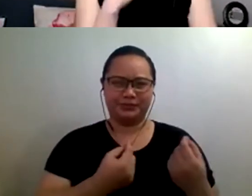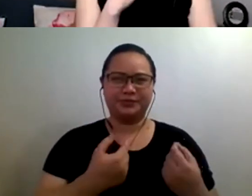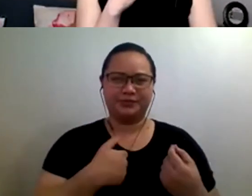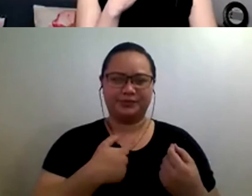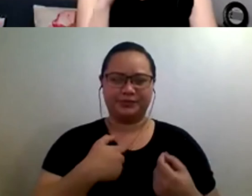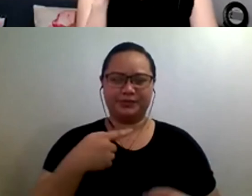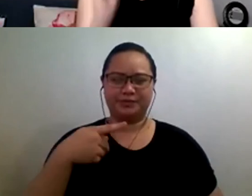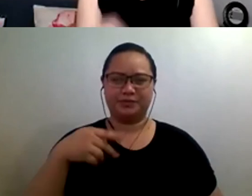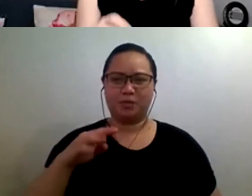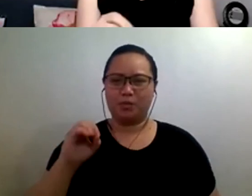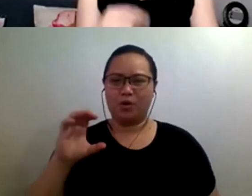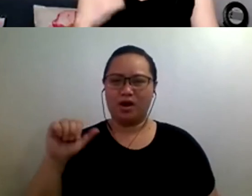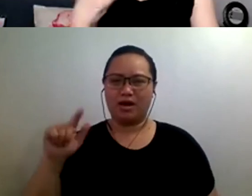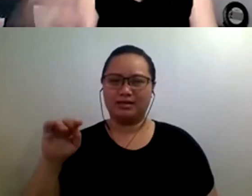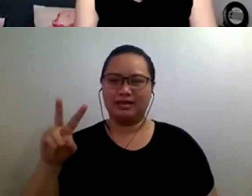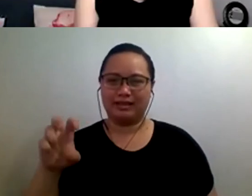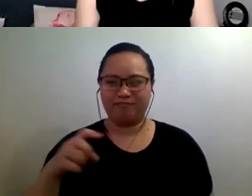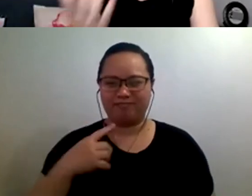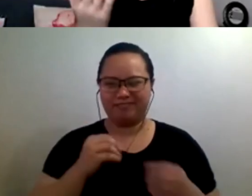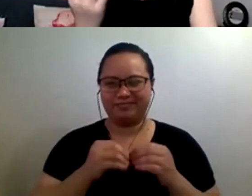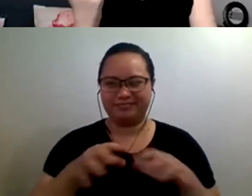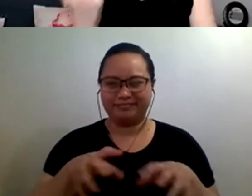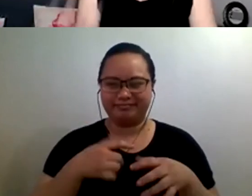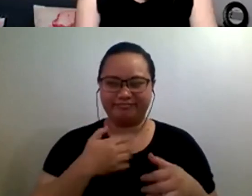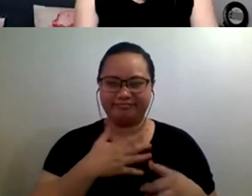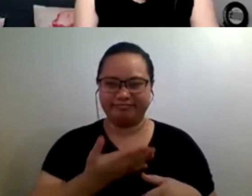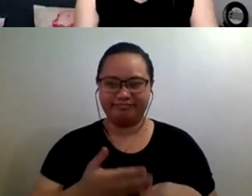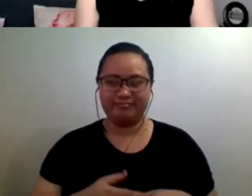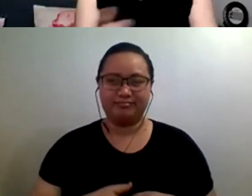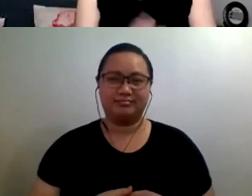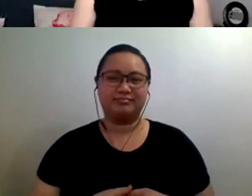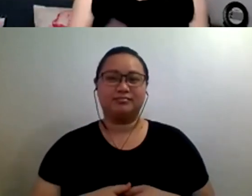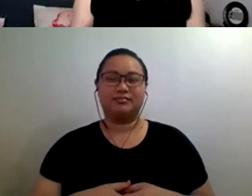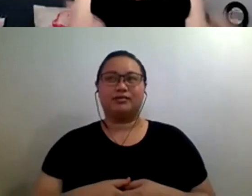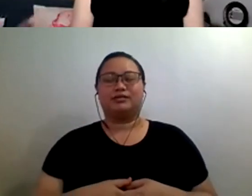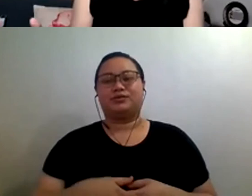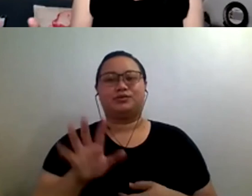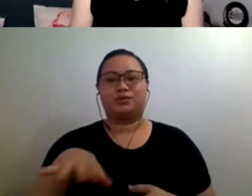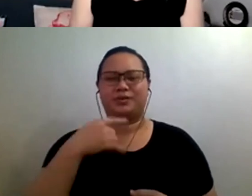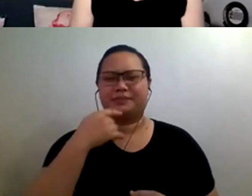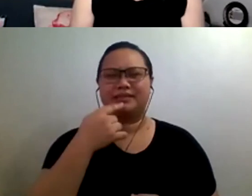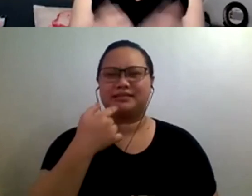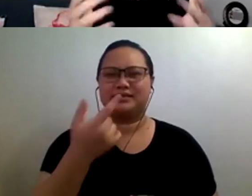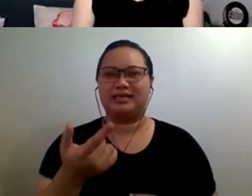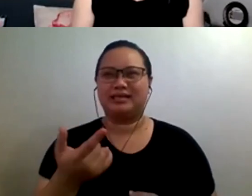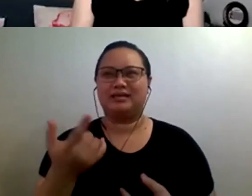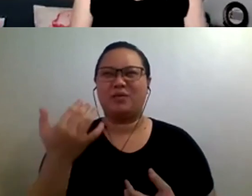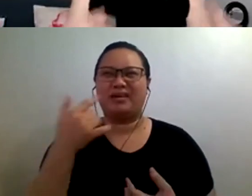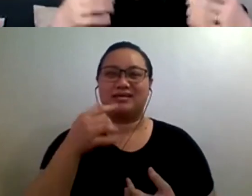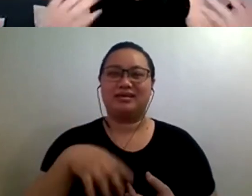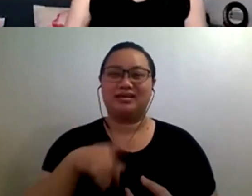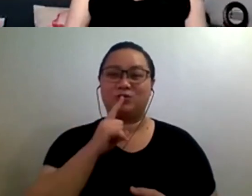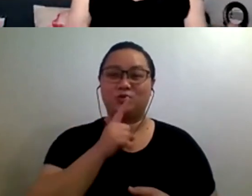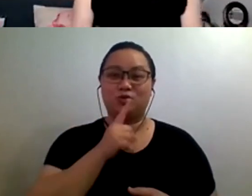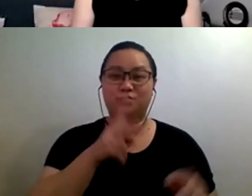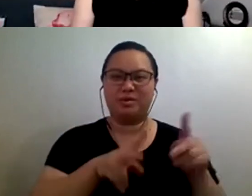we can put our energy in commenting, saying something. And I'm not saying that people shouldn't do that because some people would really have to